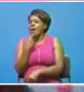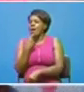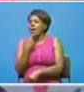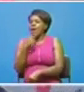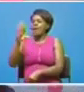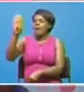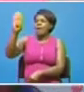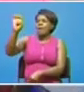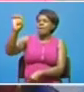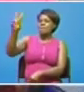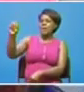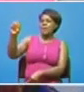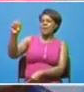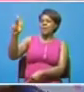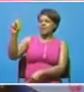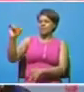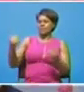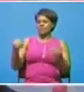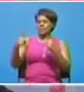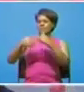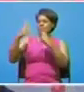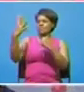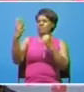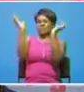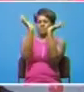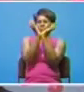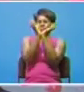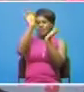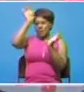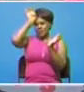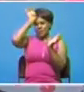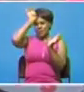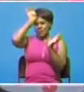Ben Kitele, KTN News, at the 64 Stadium in Eldoret, the county of Uasin Gishu.